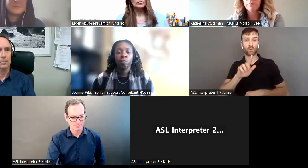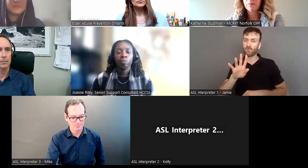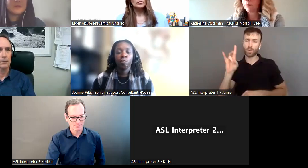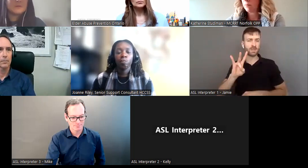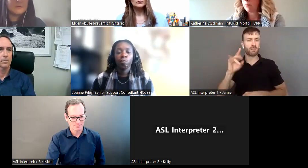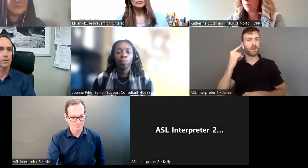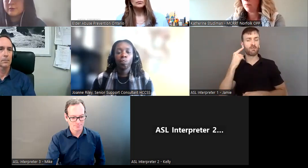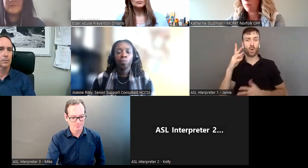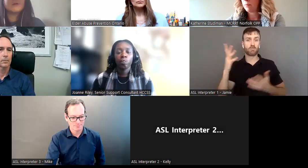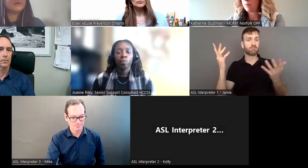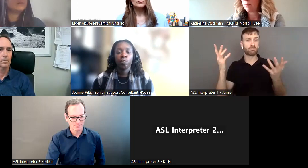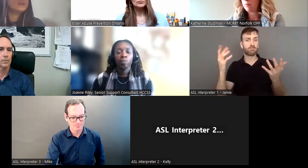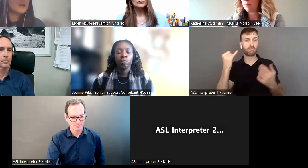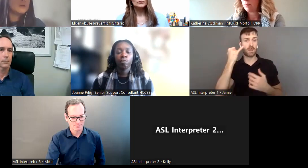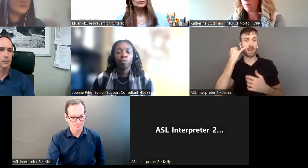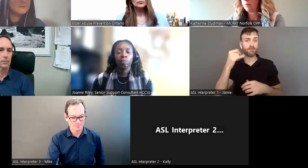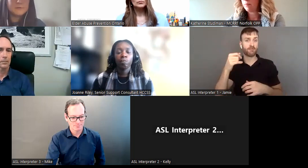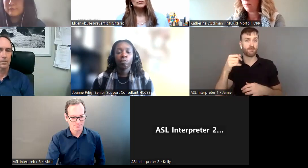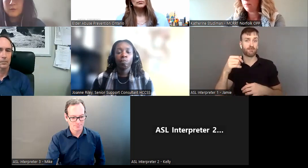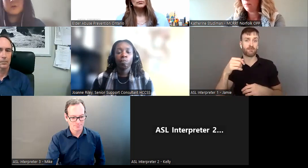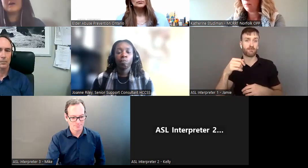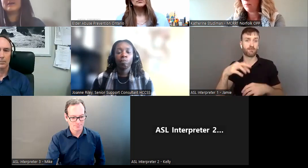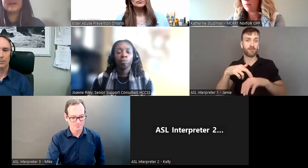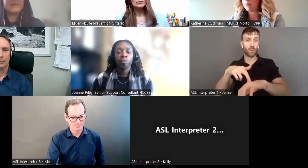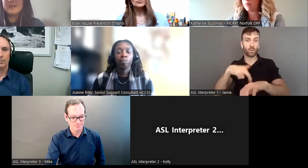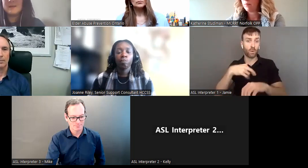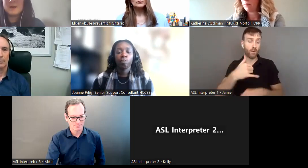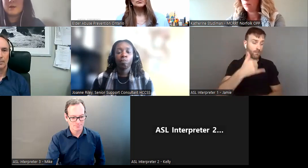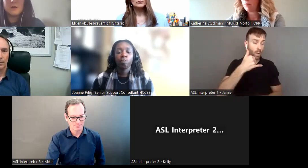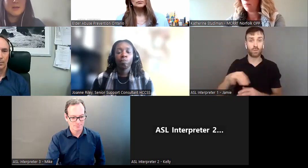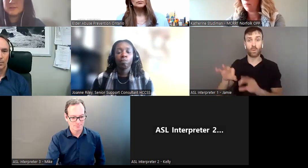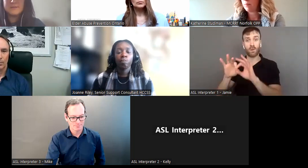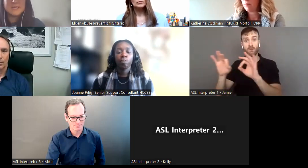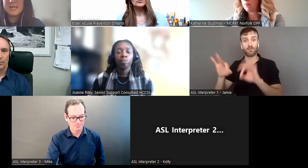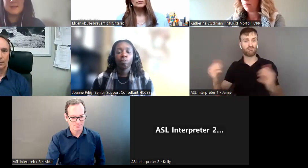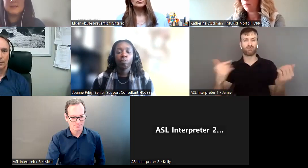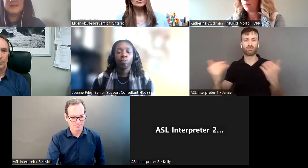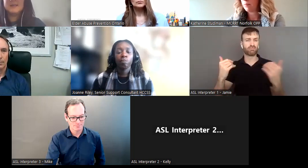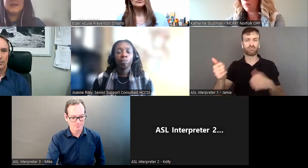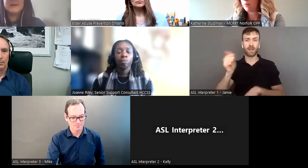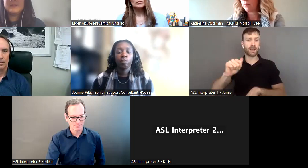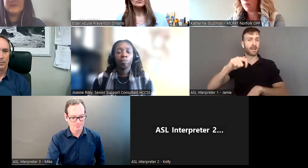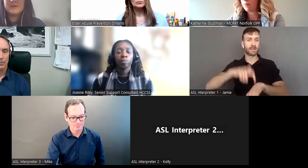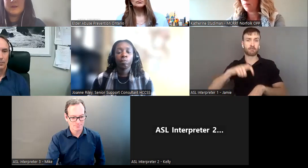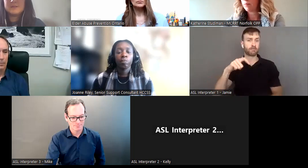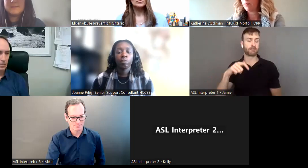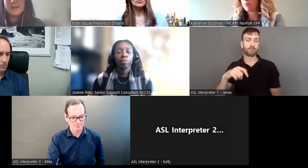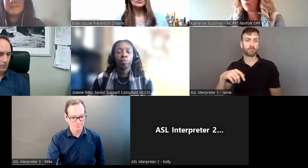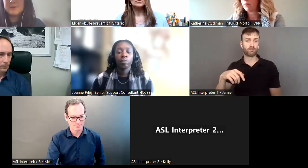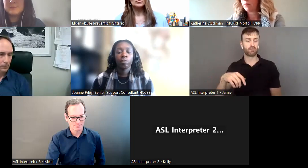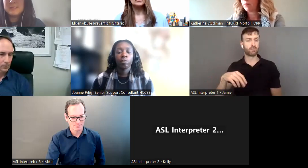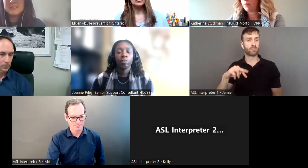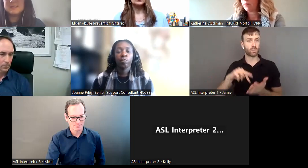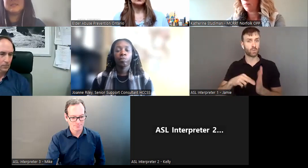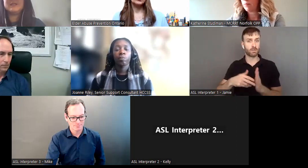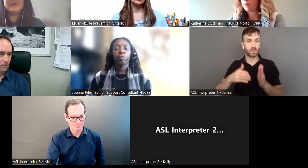that referral forms, referral phone calls come in at all hours of the day. So they're there to pick up